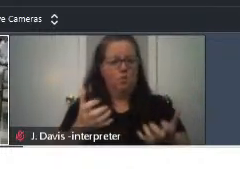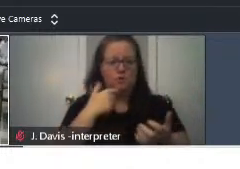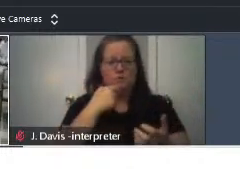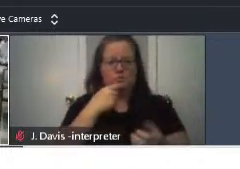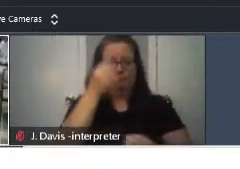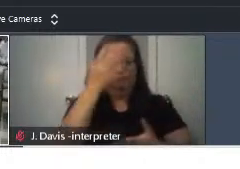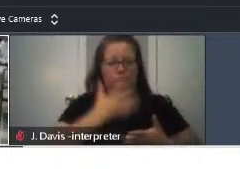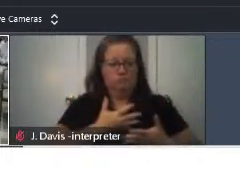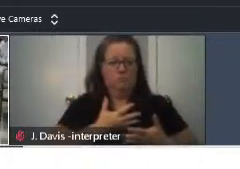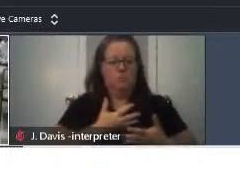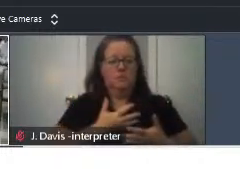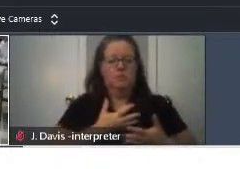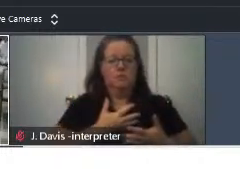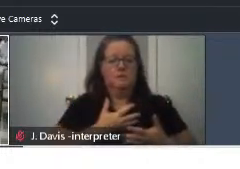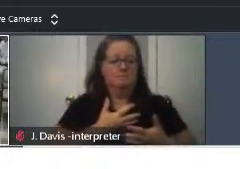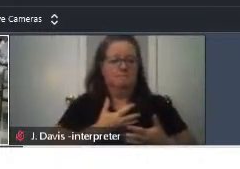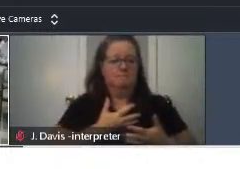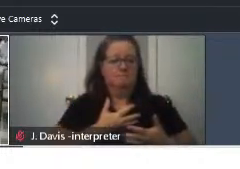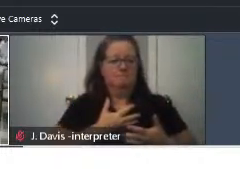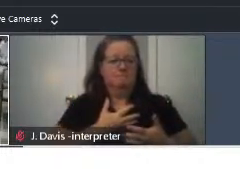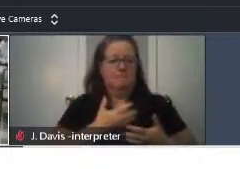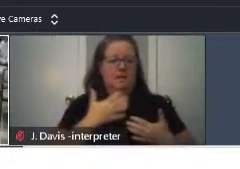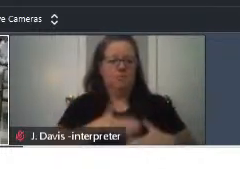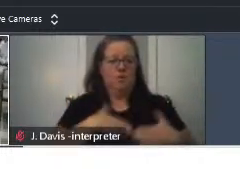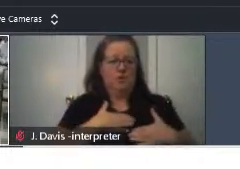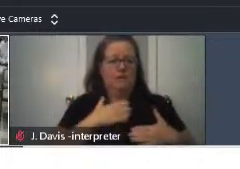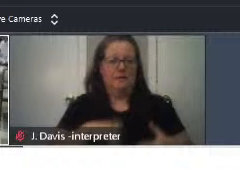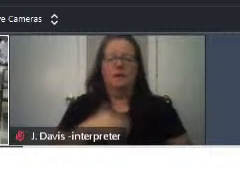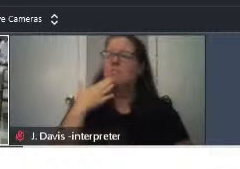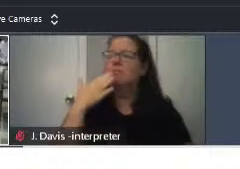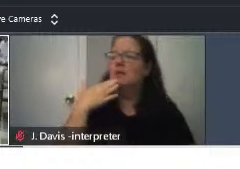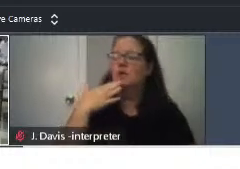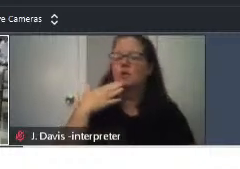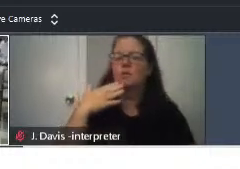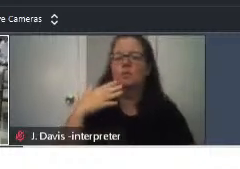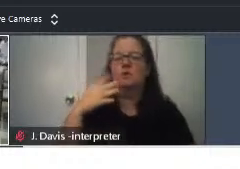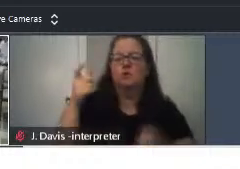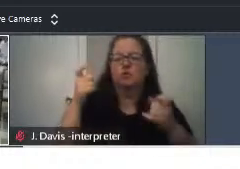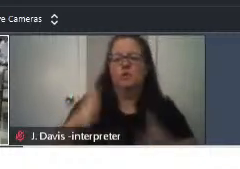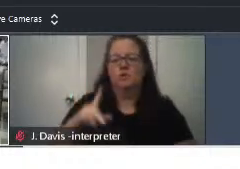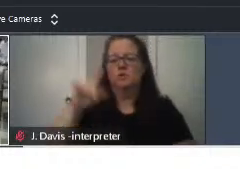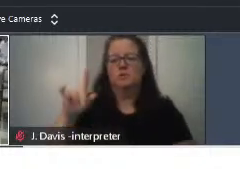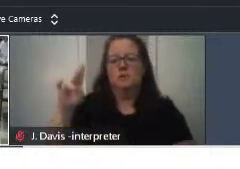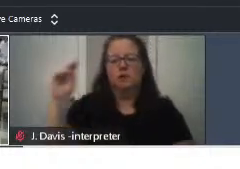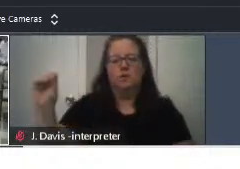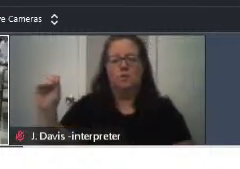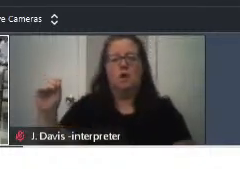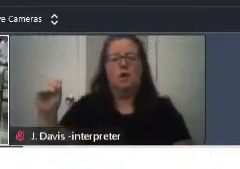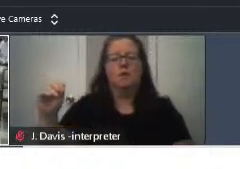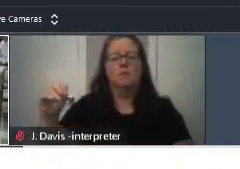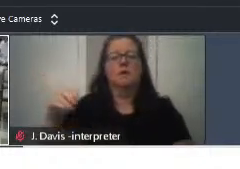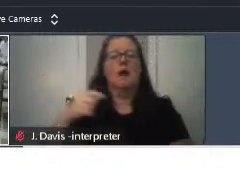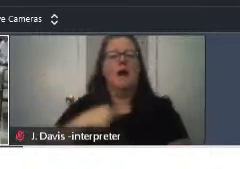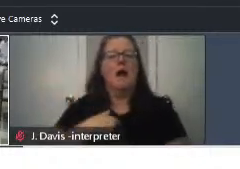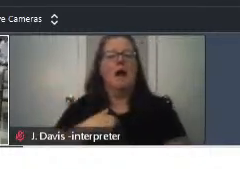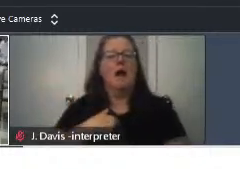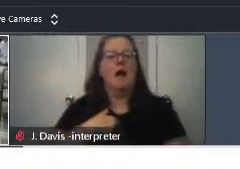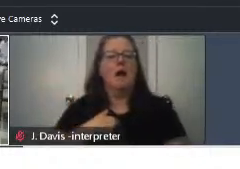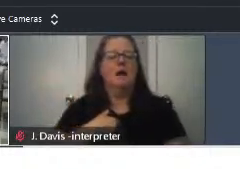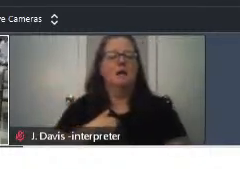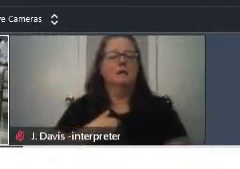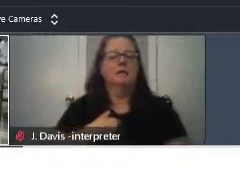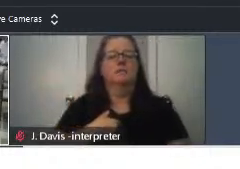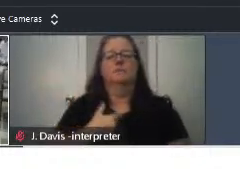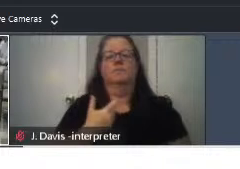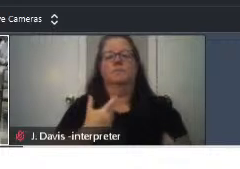We're interested in hearing any and all feedback you have, and I appreciate your time. Thank you, Director Zeno. Councilman Carlisle, you're recognized. Thank you. Thank you for laying out the timeline.